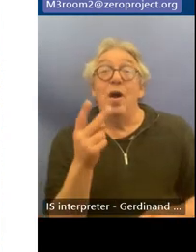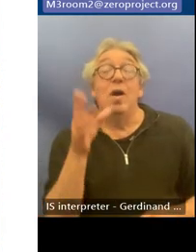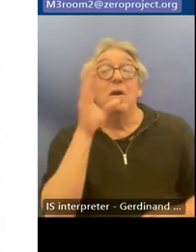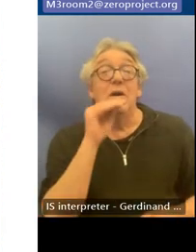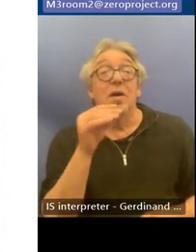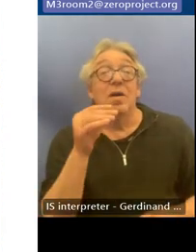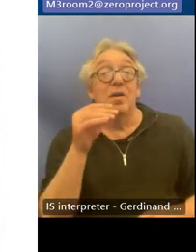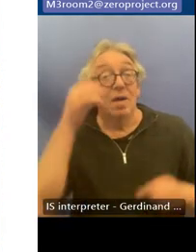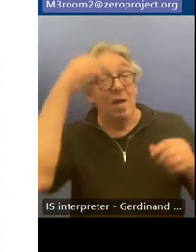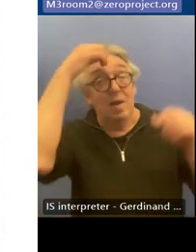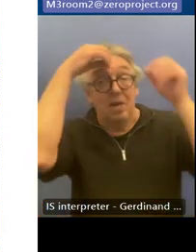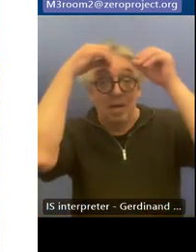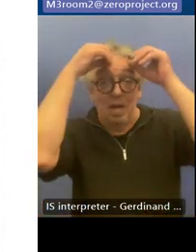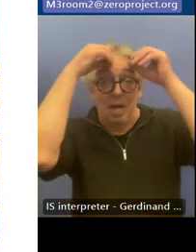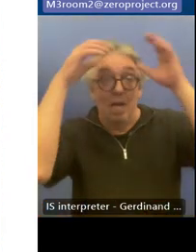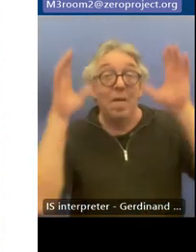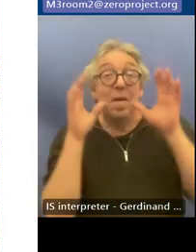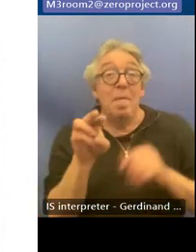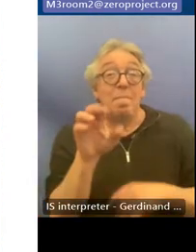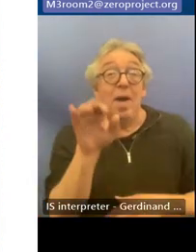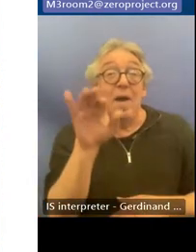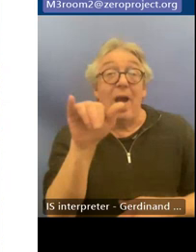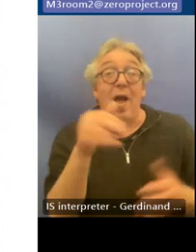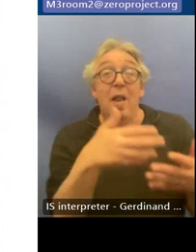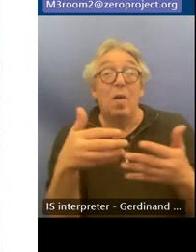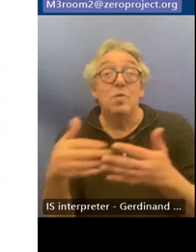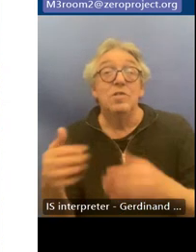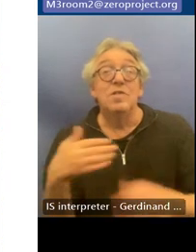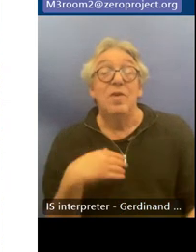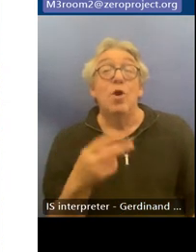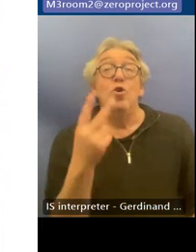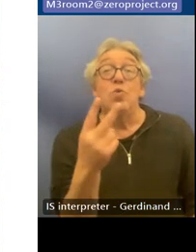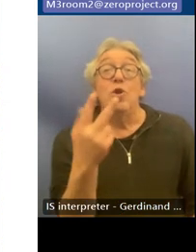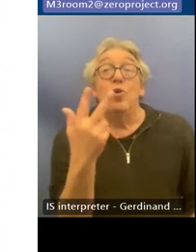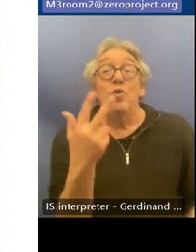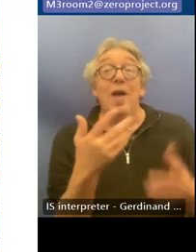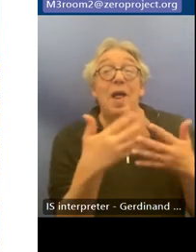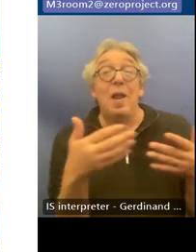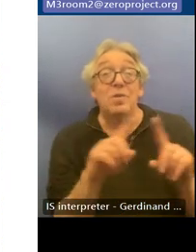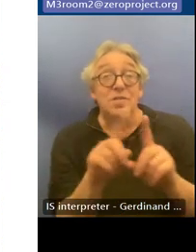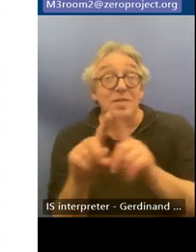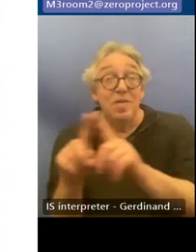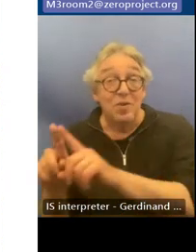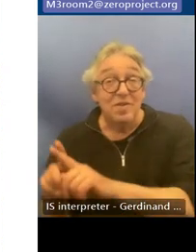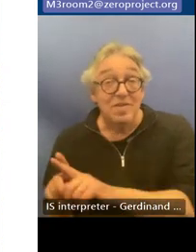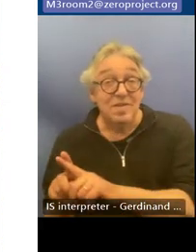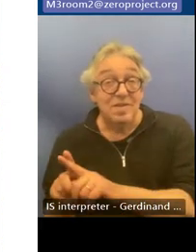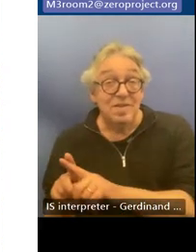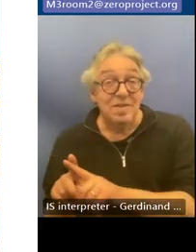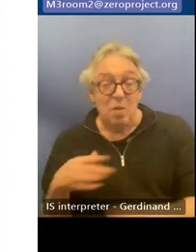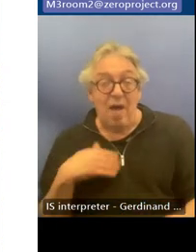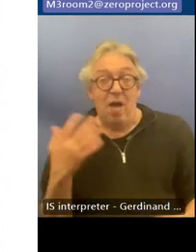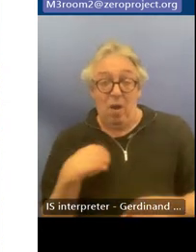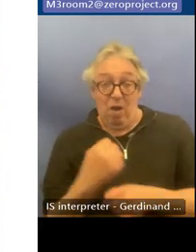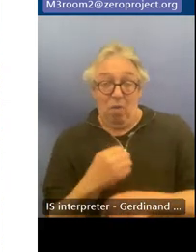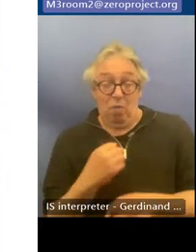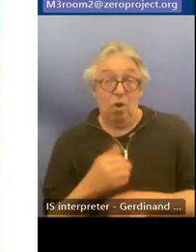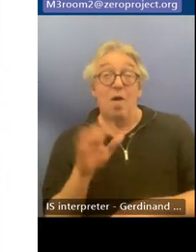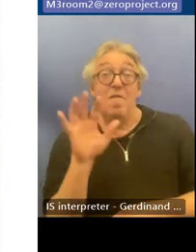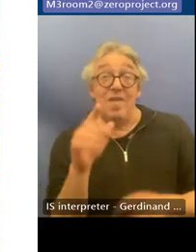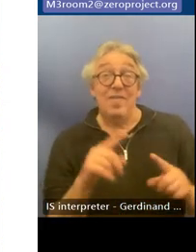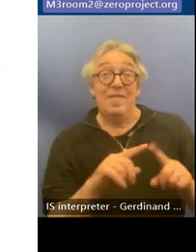different cultural issues. So it is very, very complicated when we work in 5 districts with 5 different Mayan